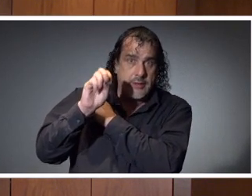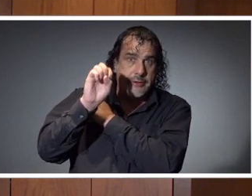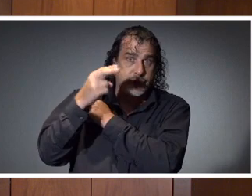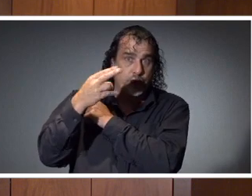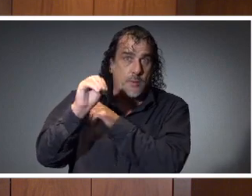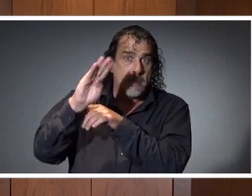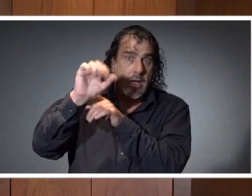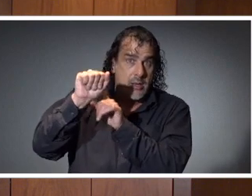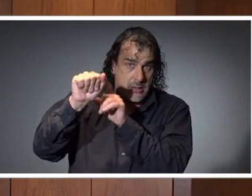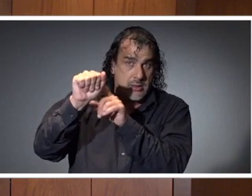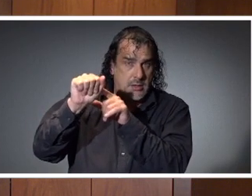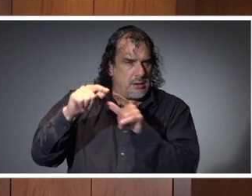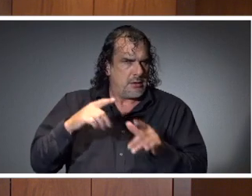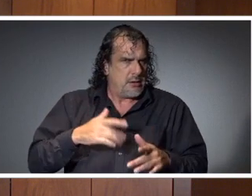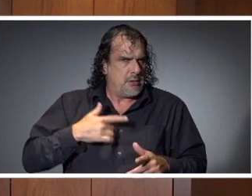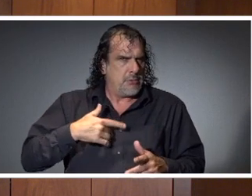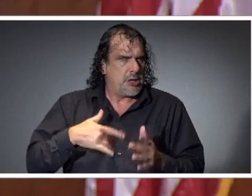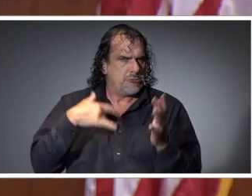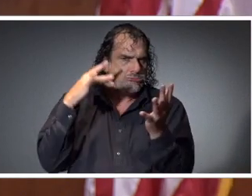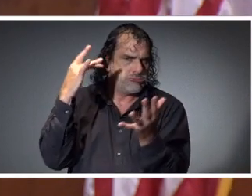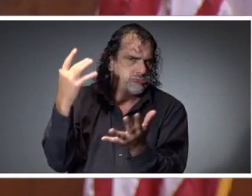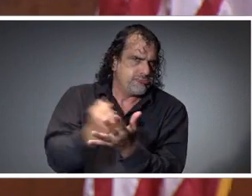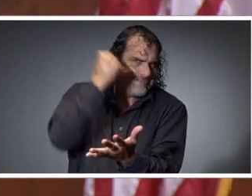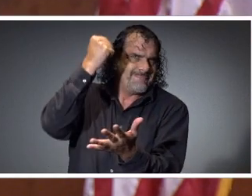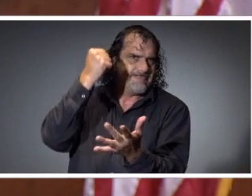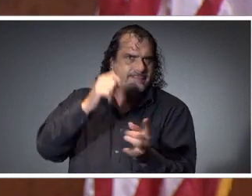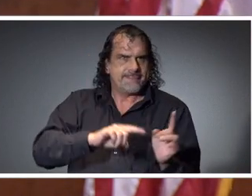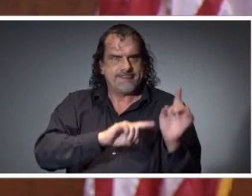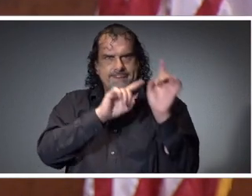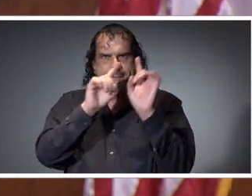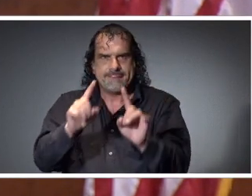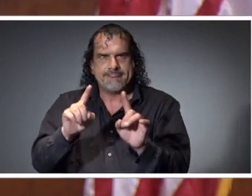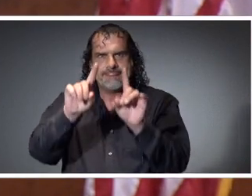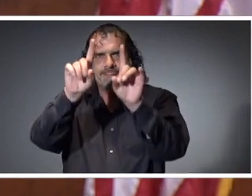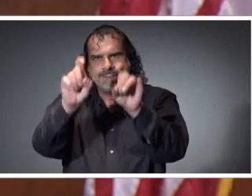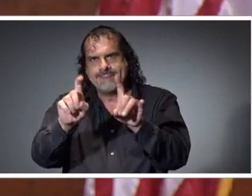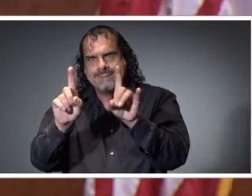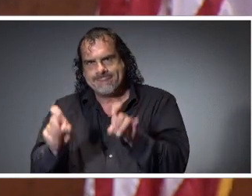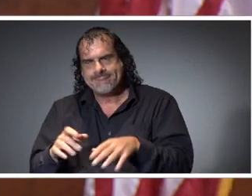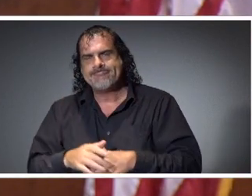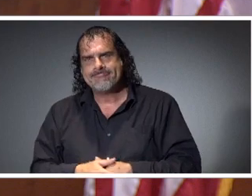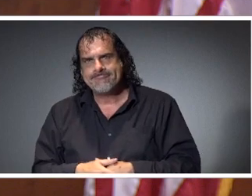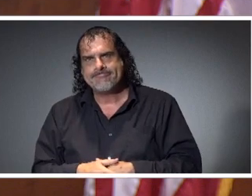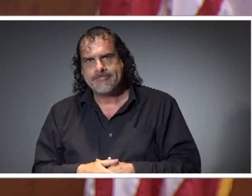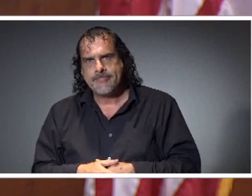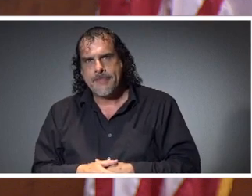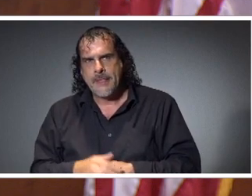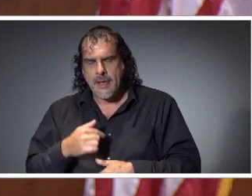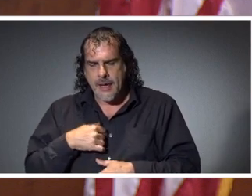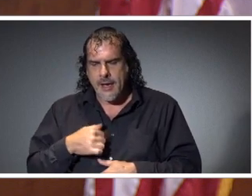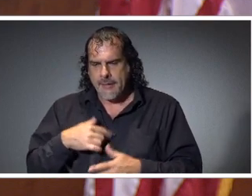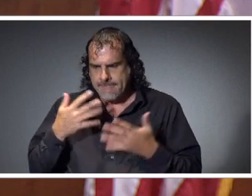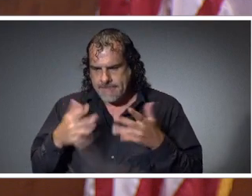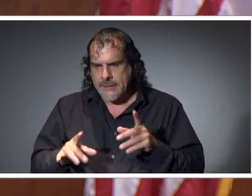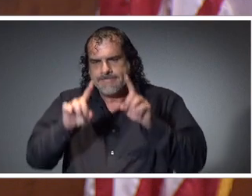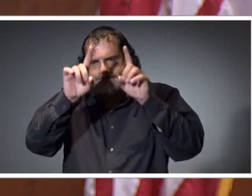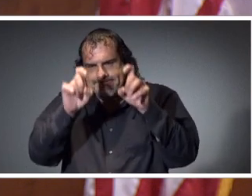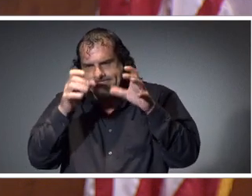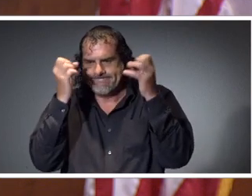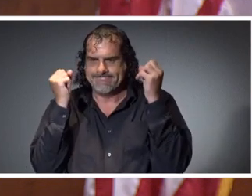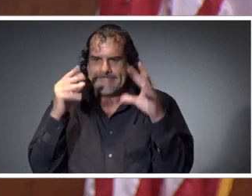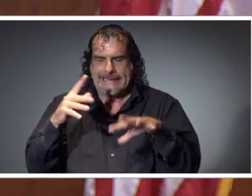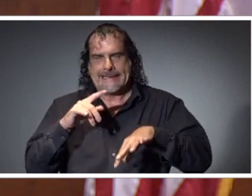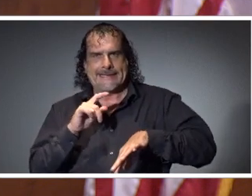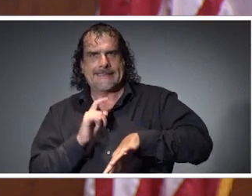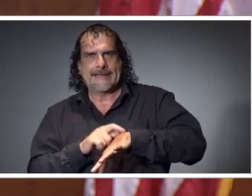of this opportunity to go be tested. I have been tested many times, more than I would have